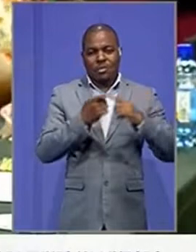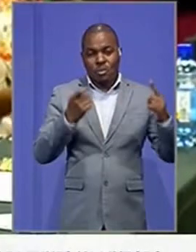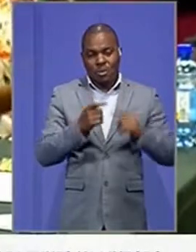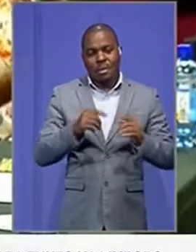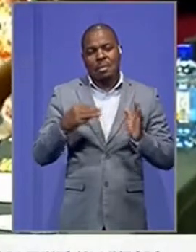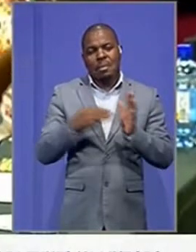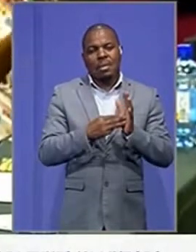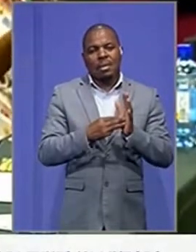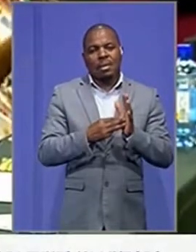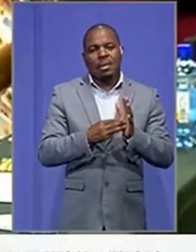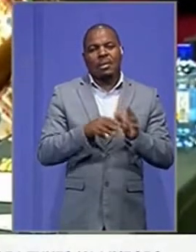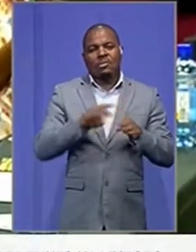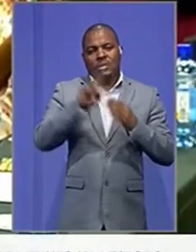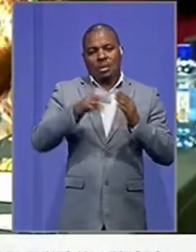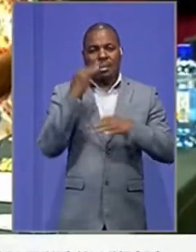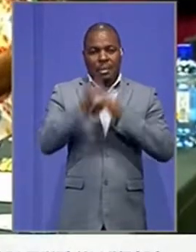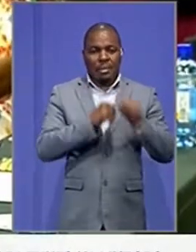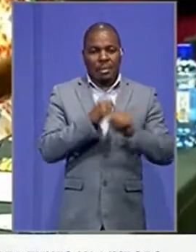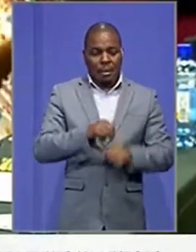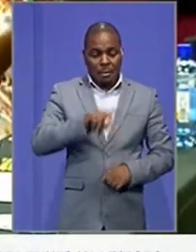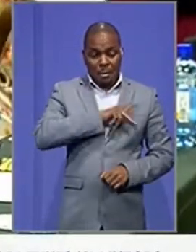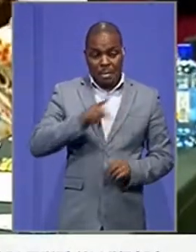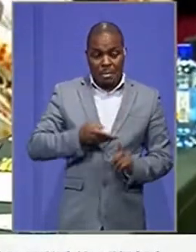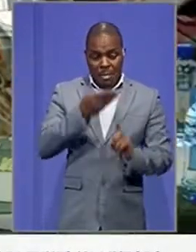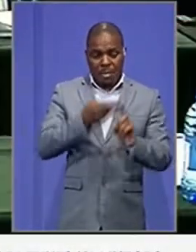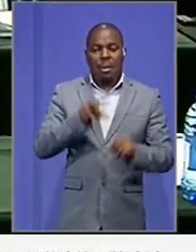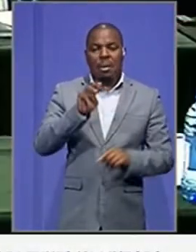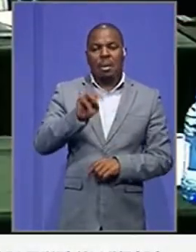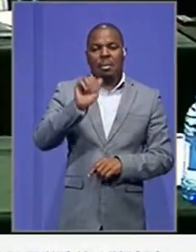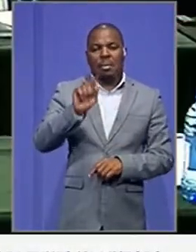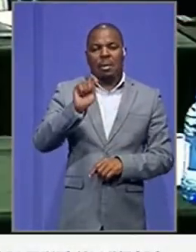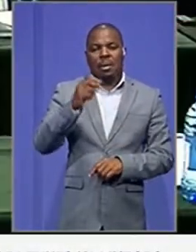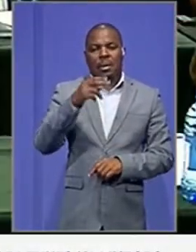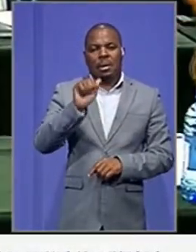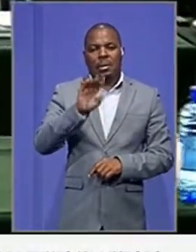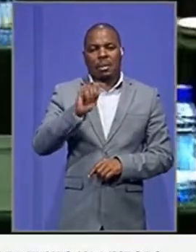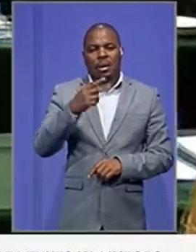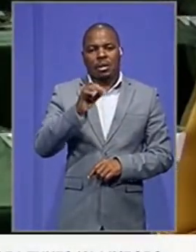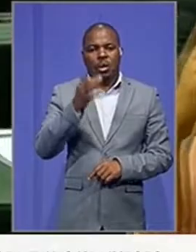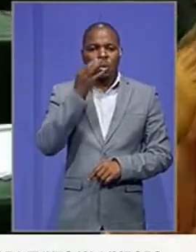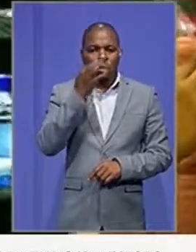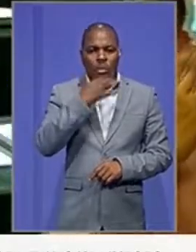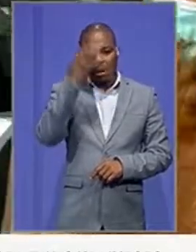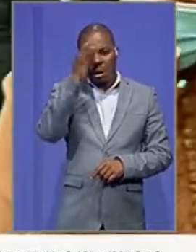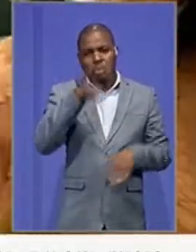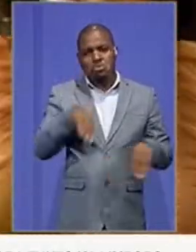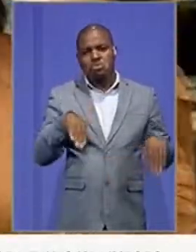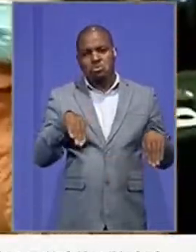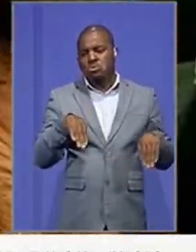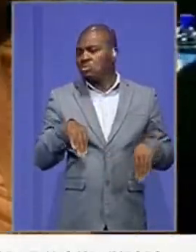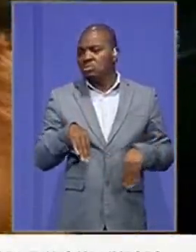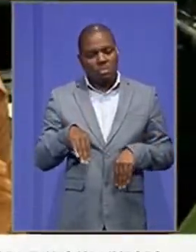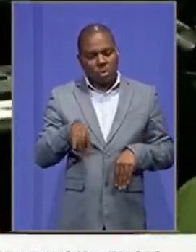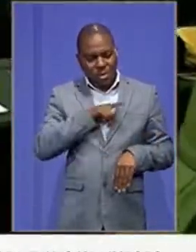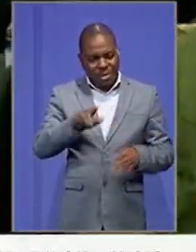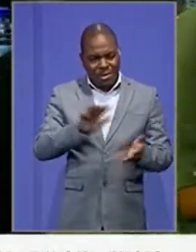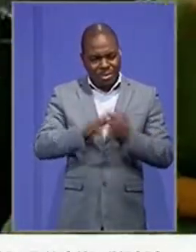marematlou ngwagola. Tonakgolo Stan Mathabatha o re mmušo o ka se phuti matsogo wa se dire selo mo le naga e